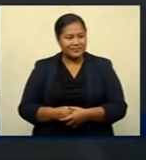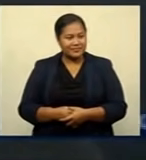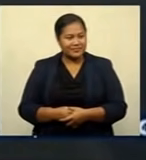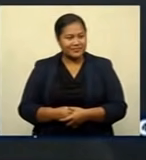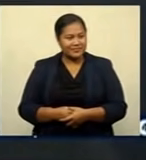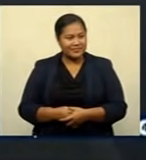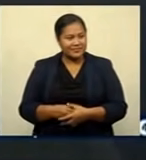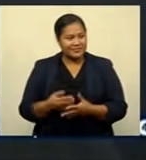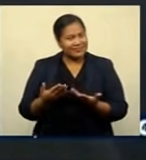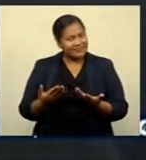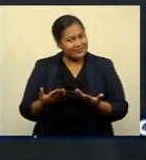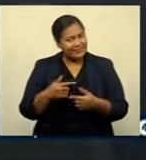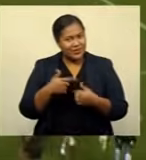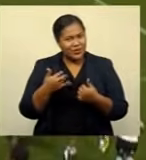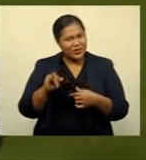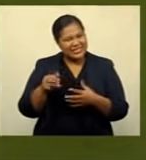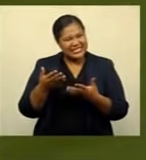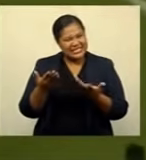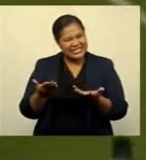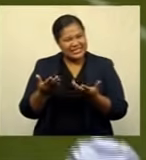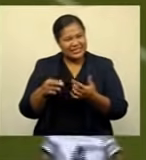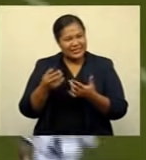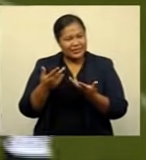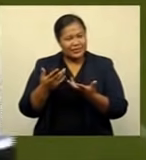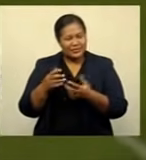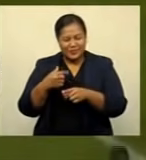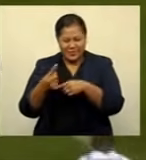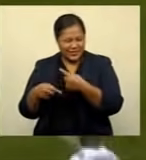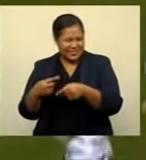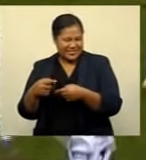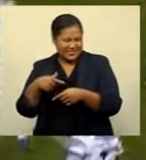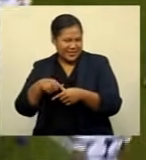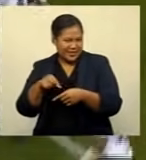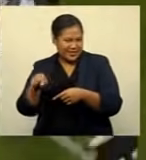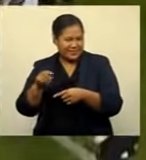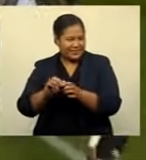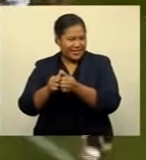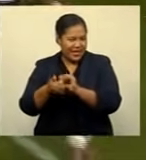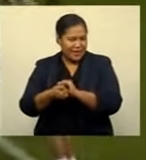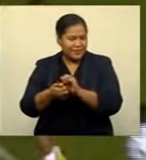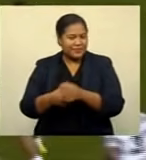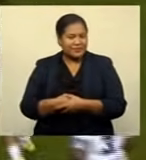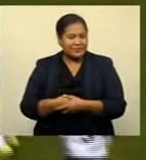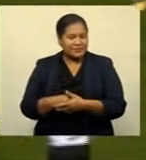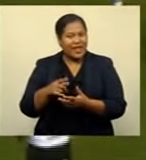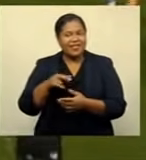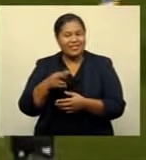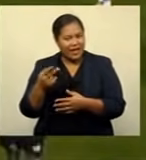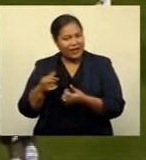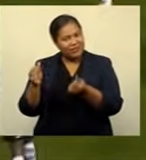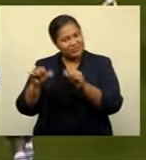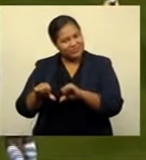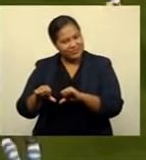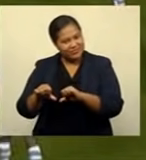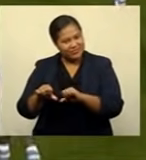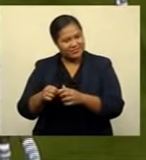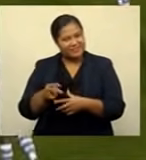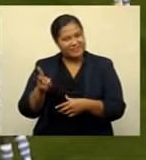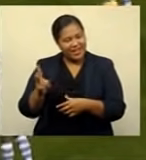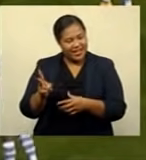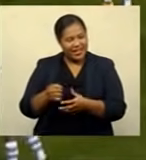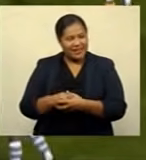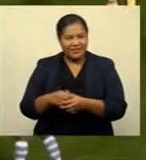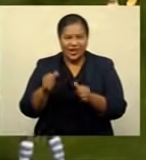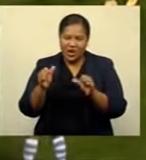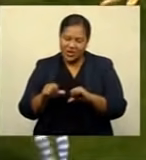it was just those silly penalties we gave away, and that was it. And then we lost composure,